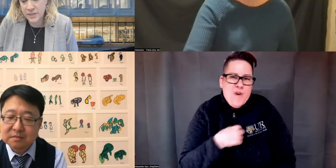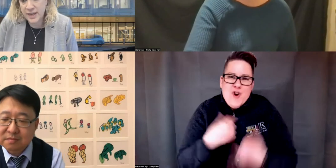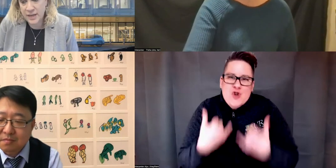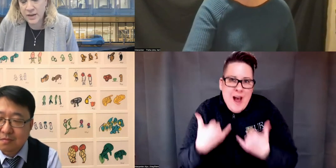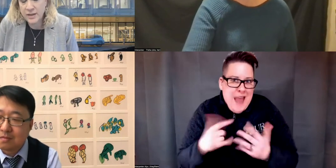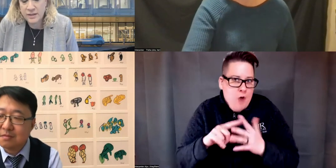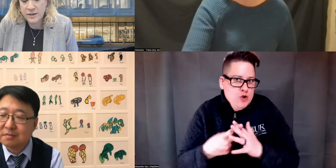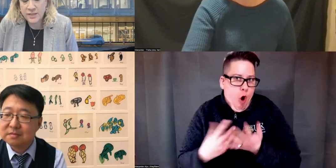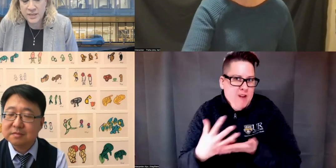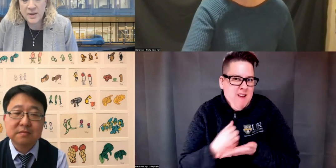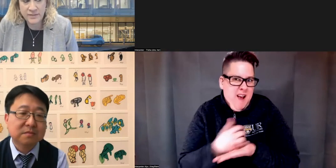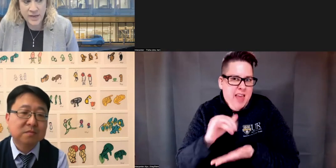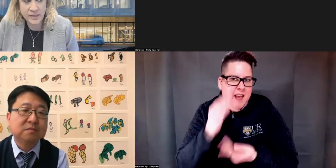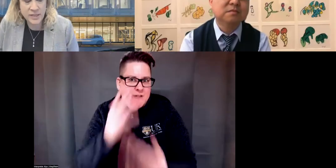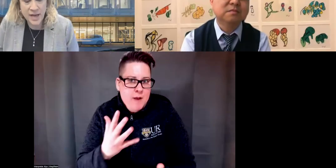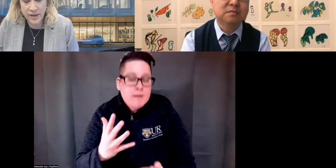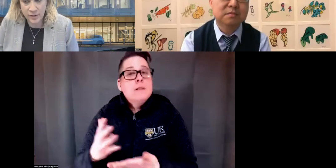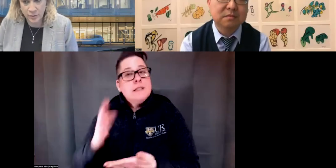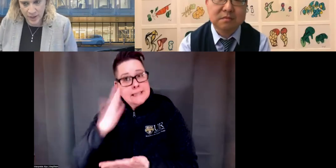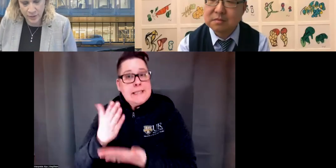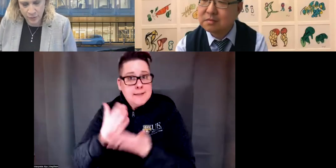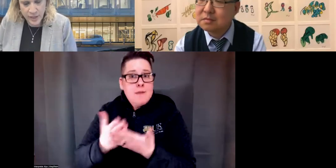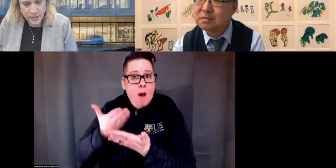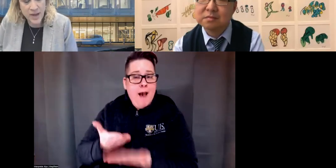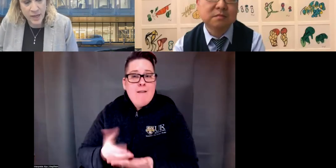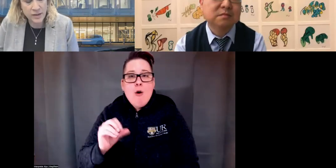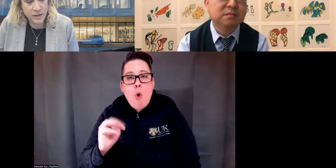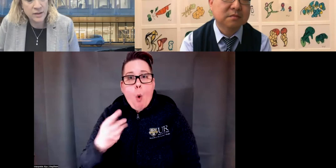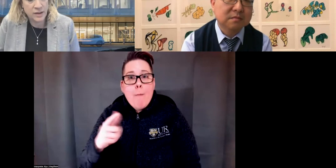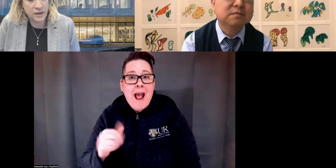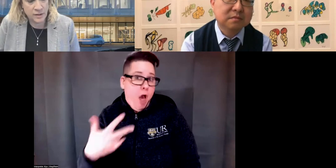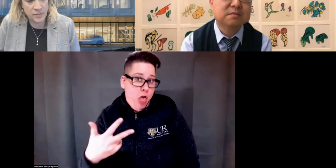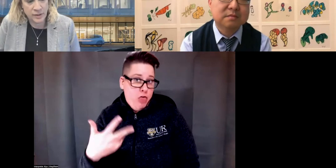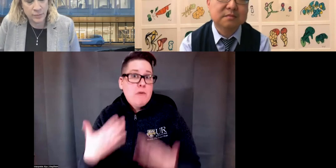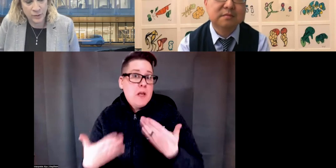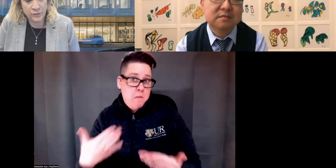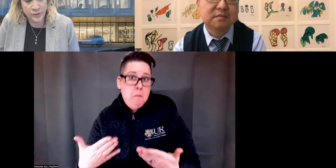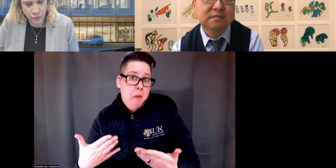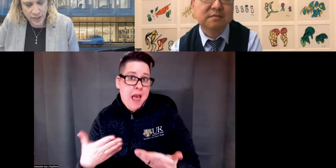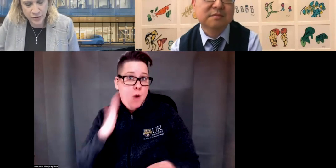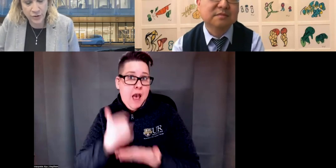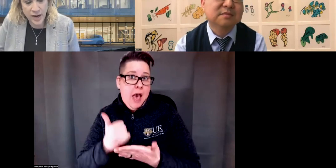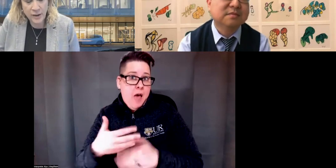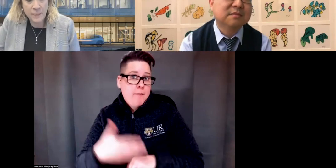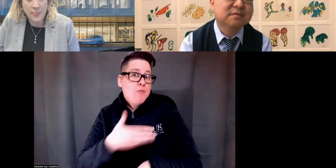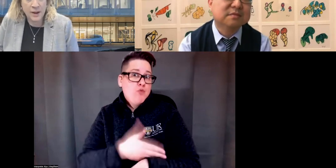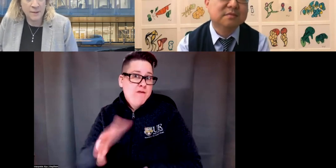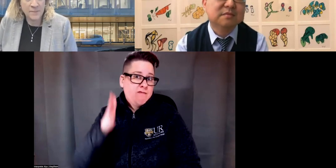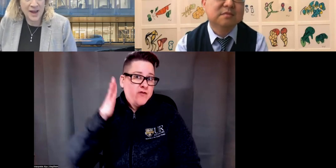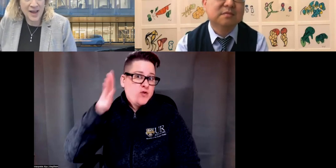of those data. There's some evidence that omega-3s might improve the